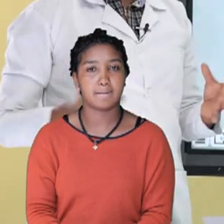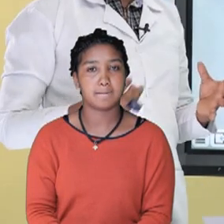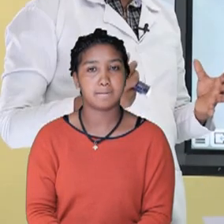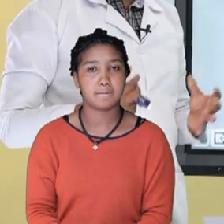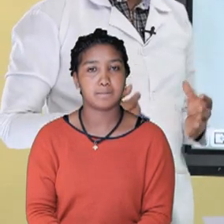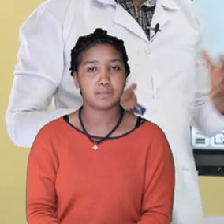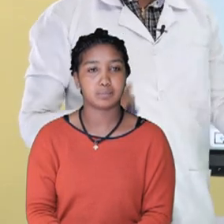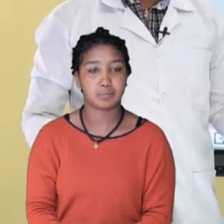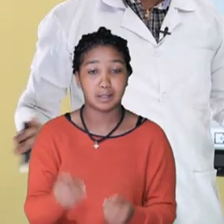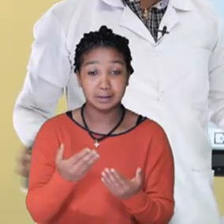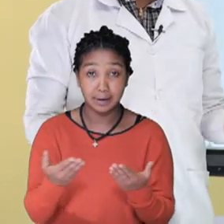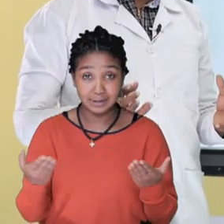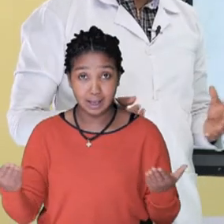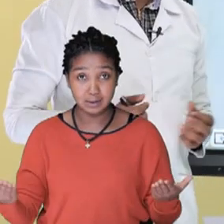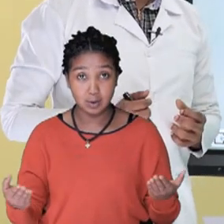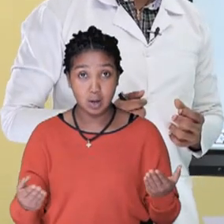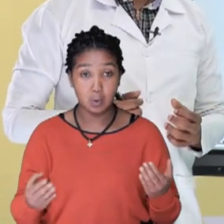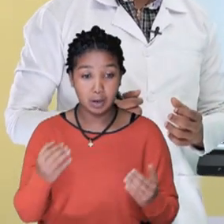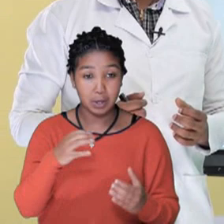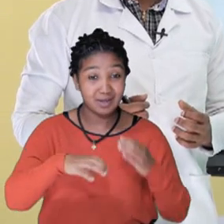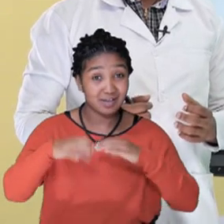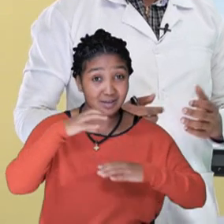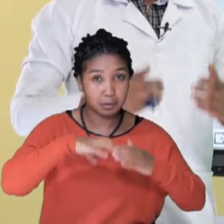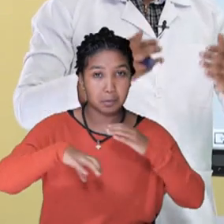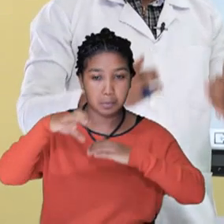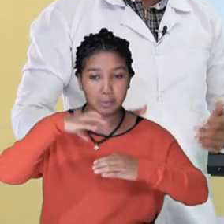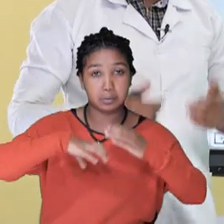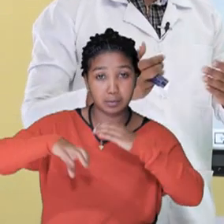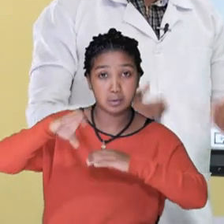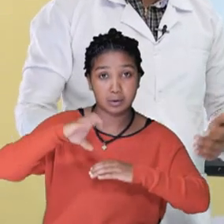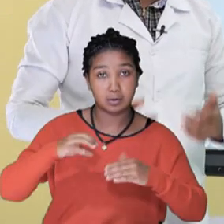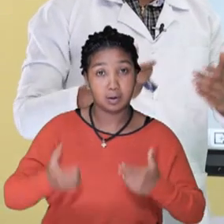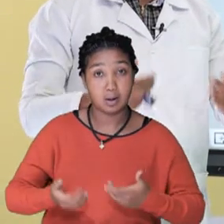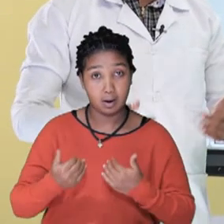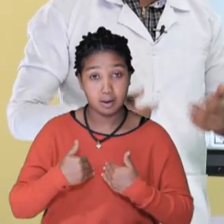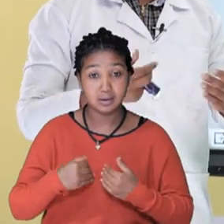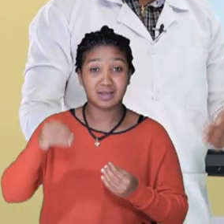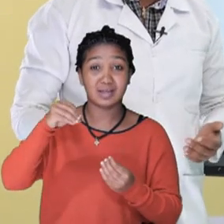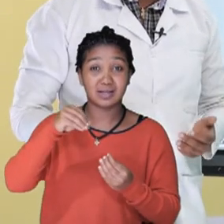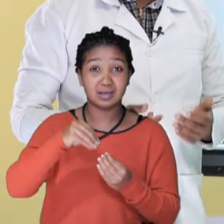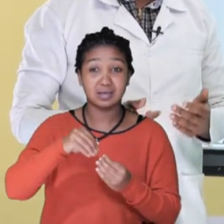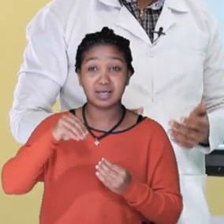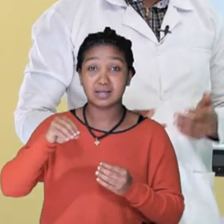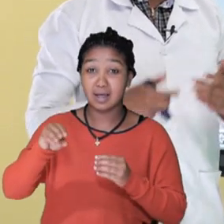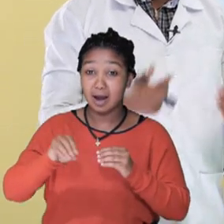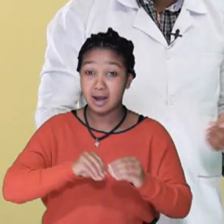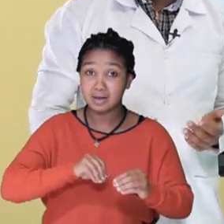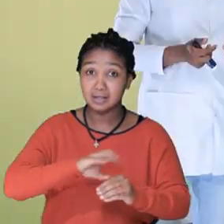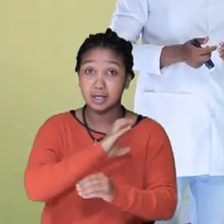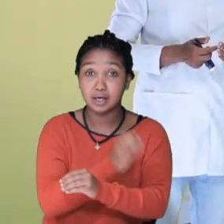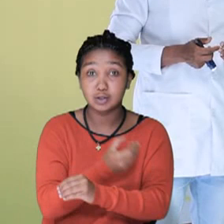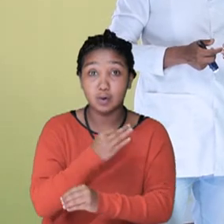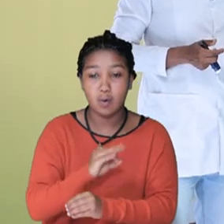A substance, when we heat it, it increases the kinetic energy of